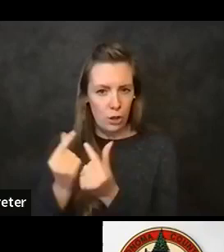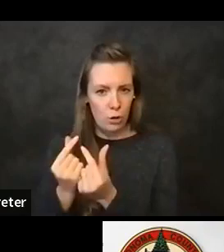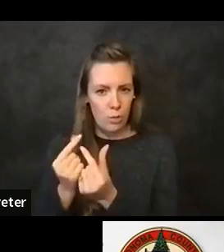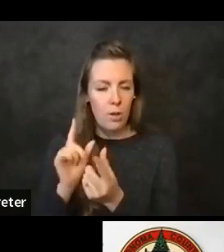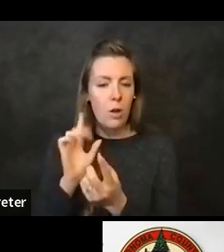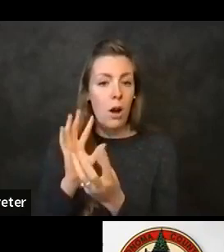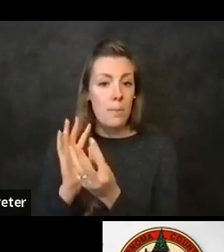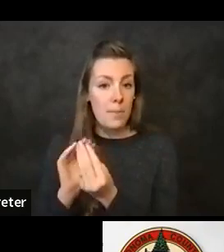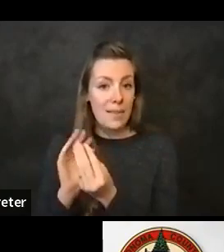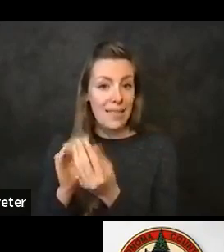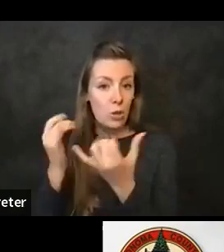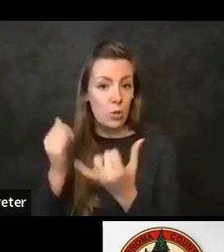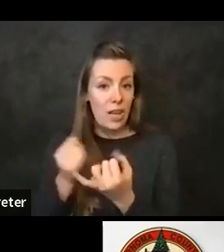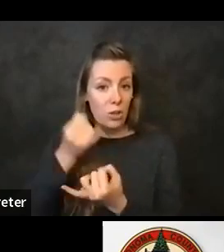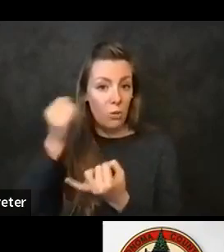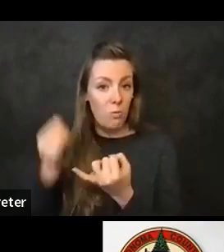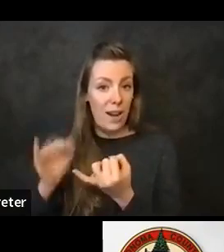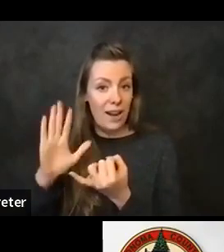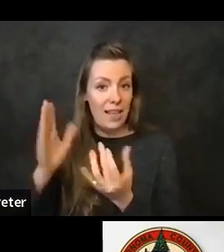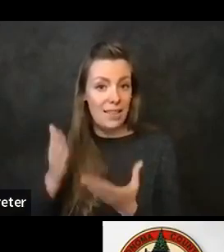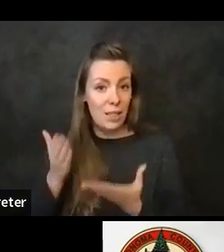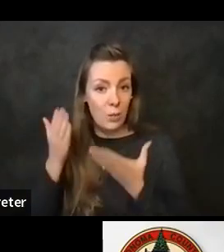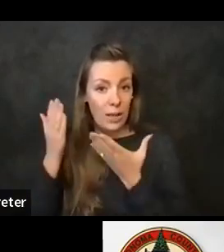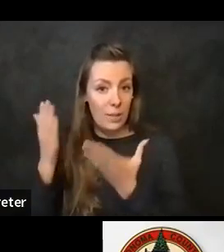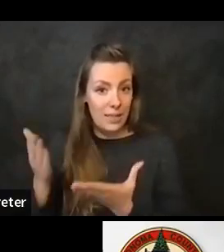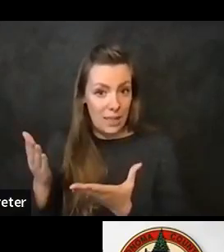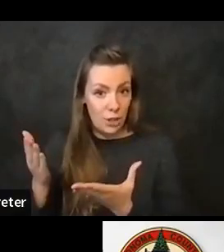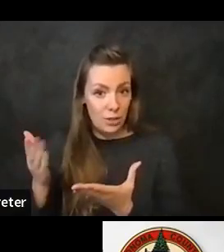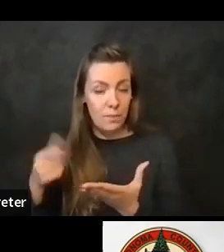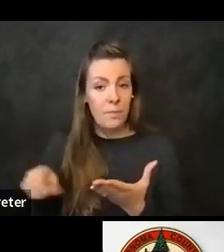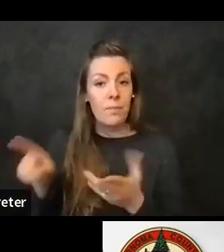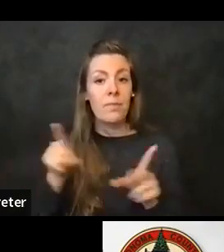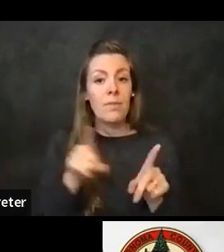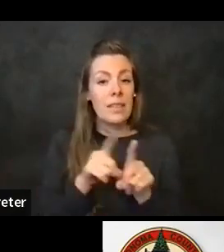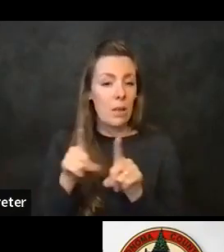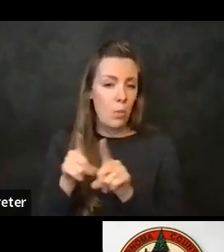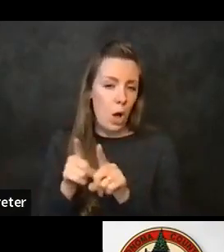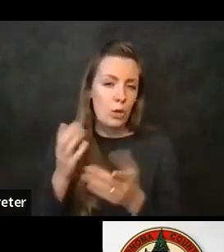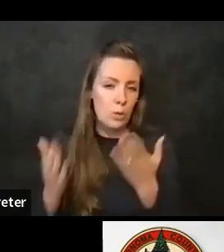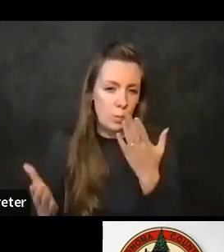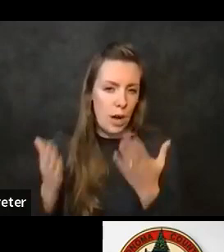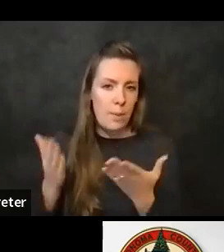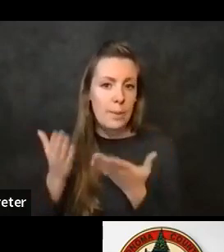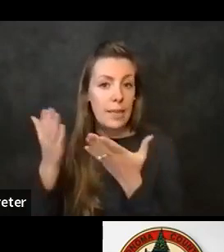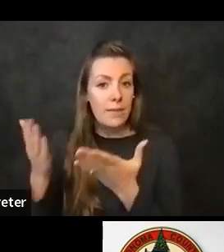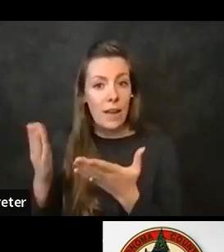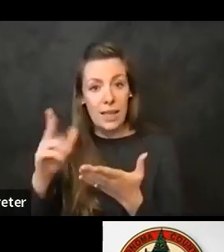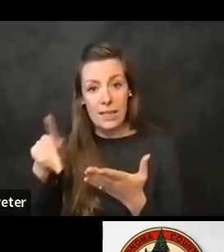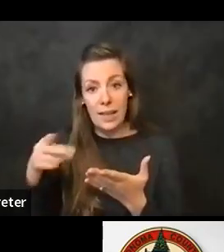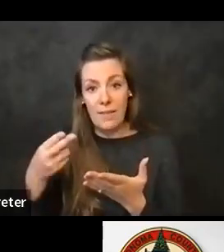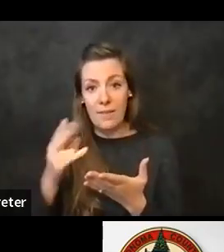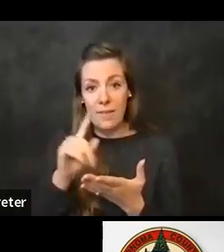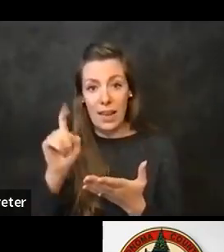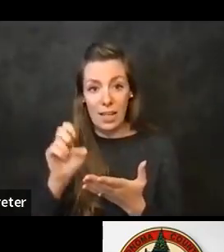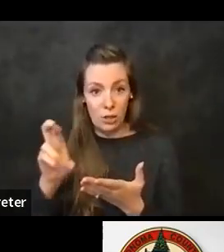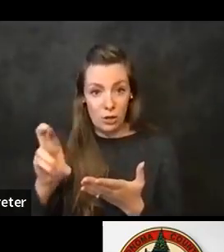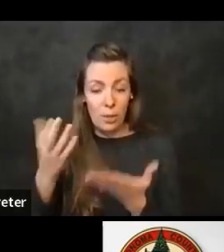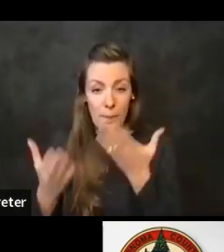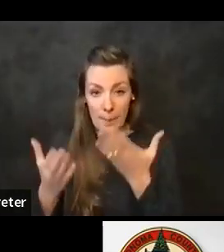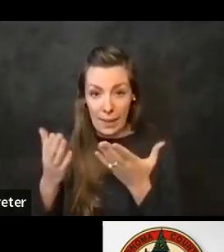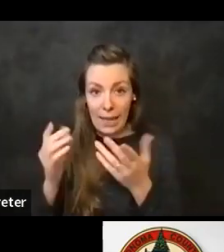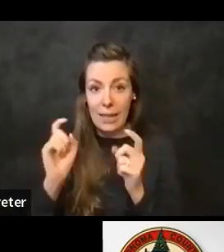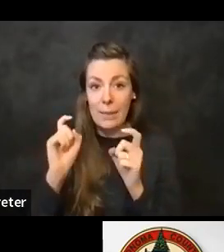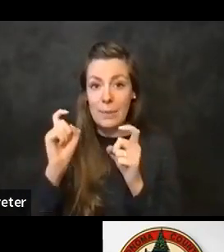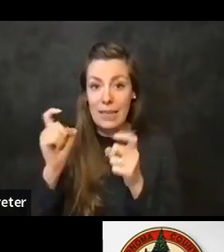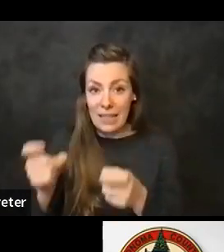to finalize this recommendation as well. They will also likely advise that Pfizer boosters may be given